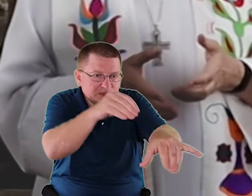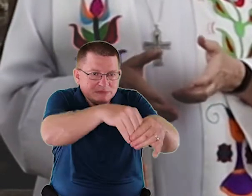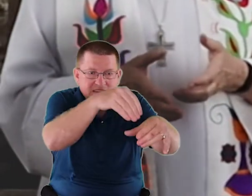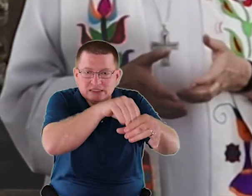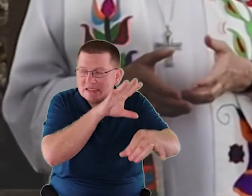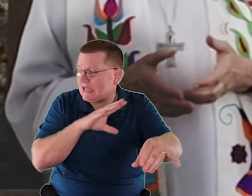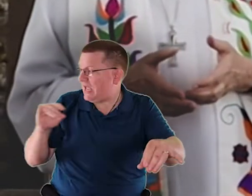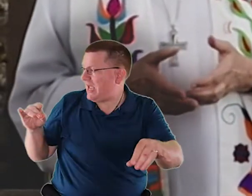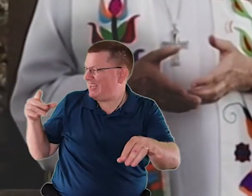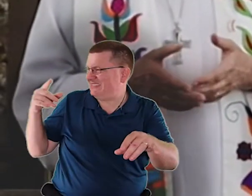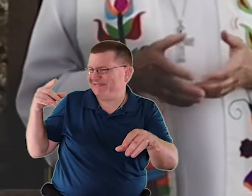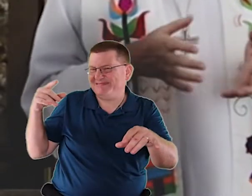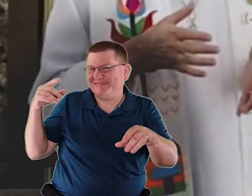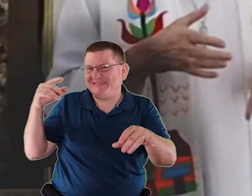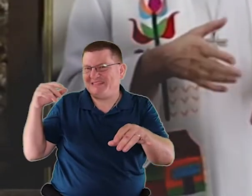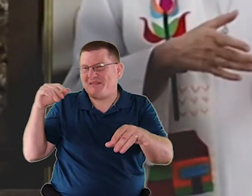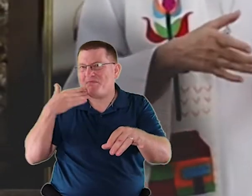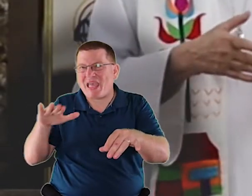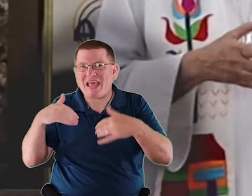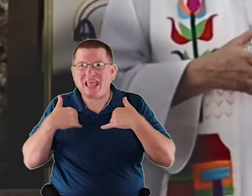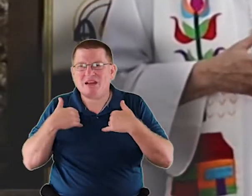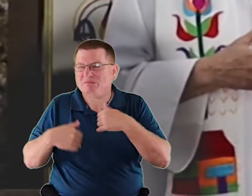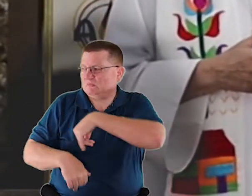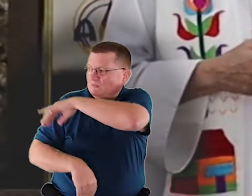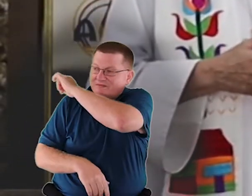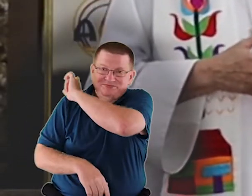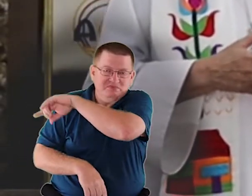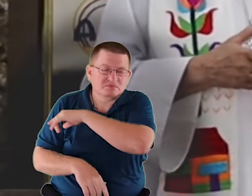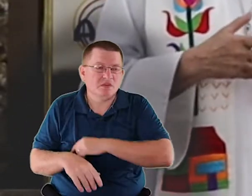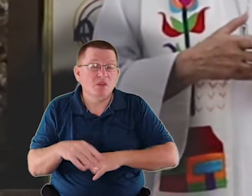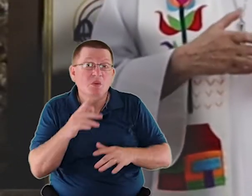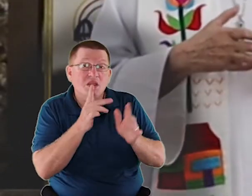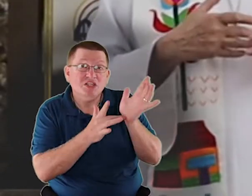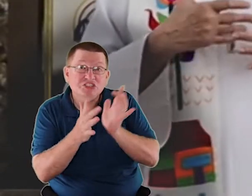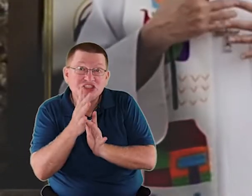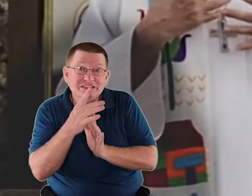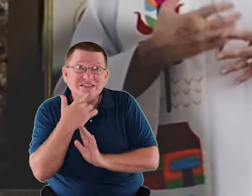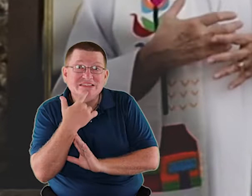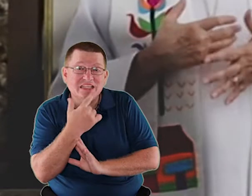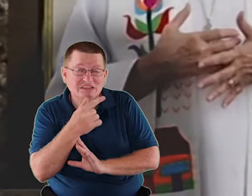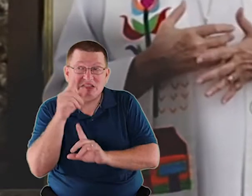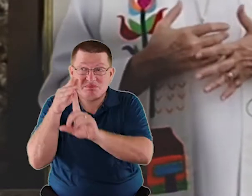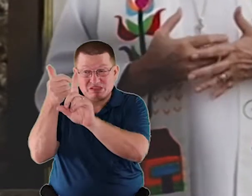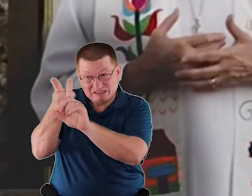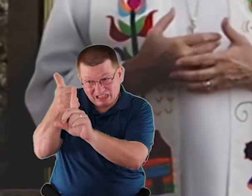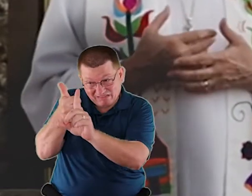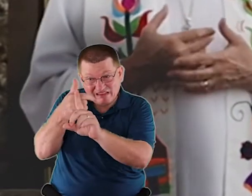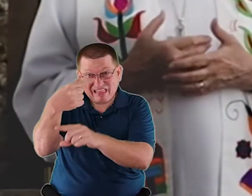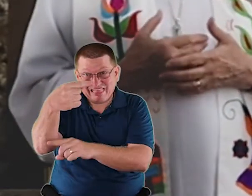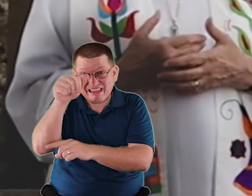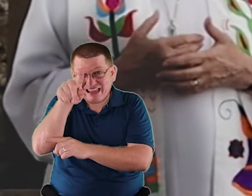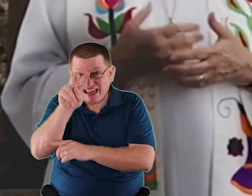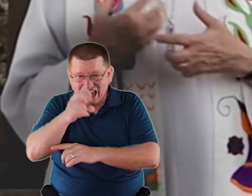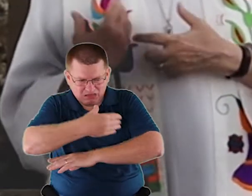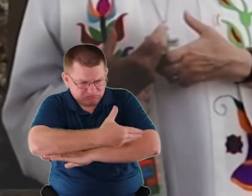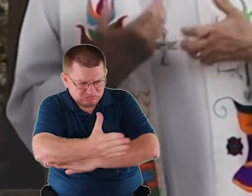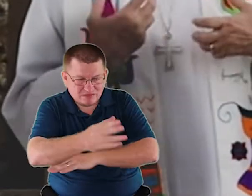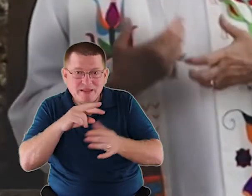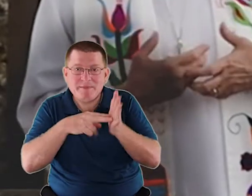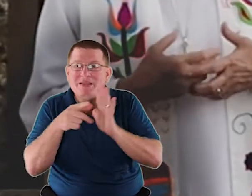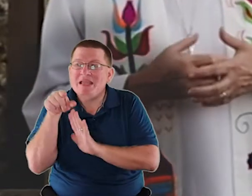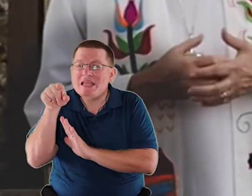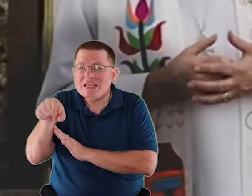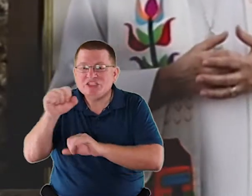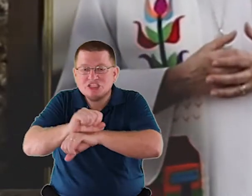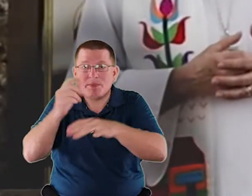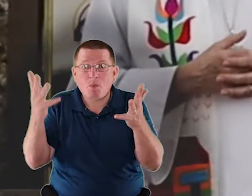predators out. When Jesus calls himself the gate, he means he protects us sheep from harm, from those